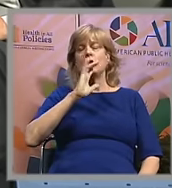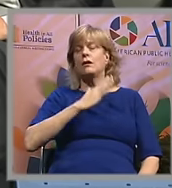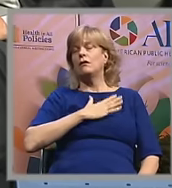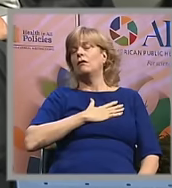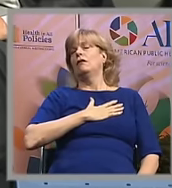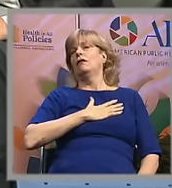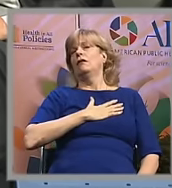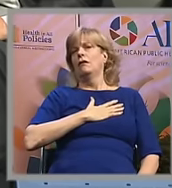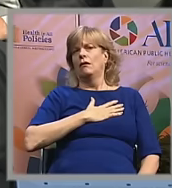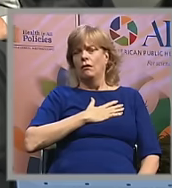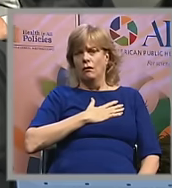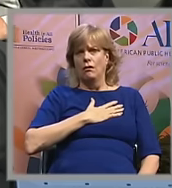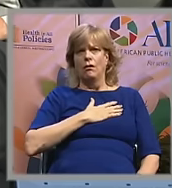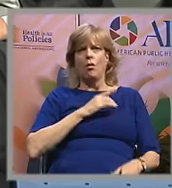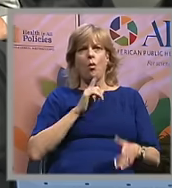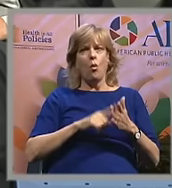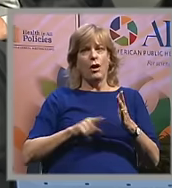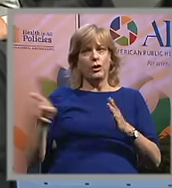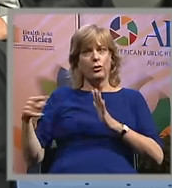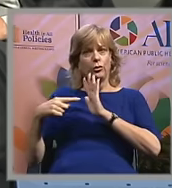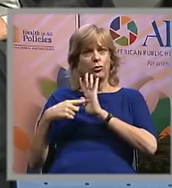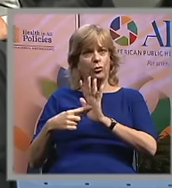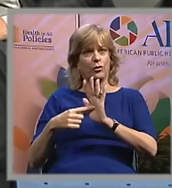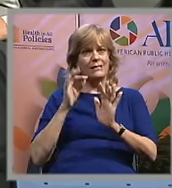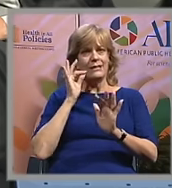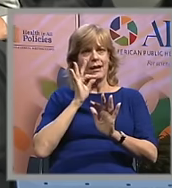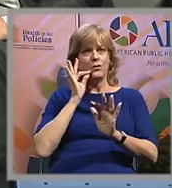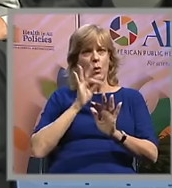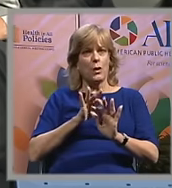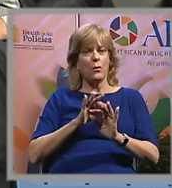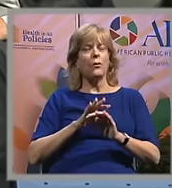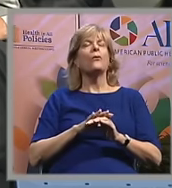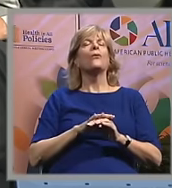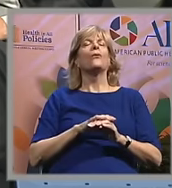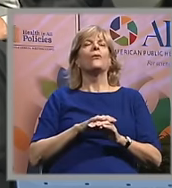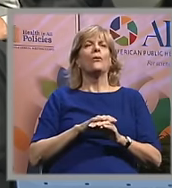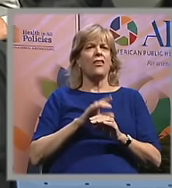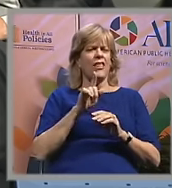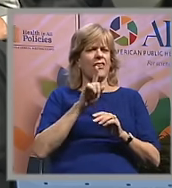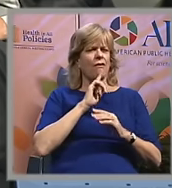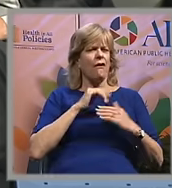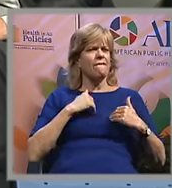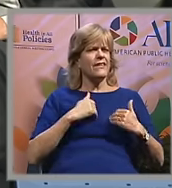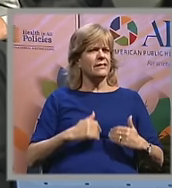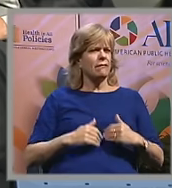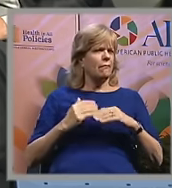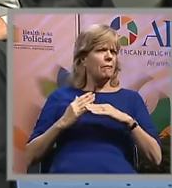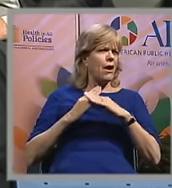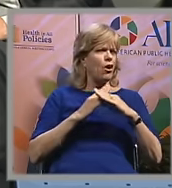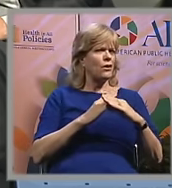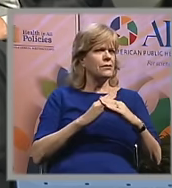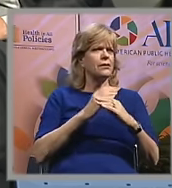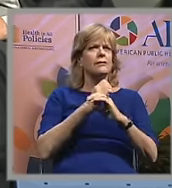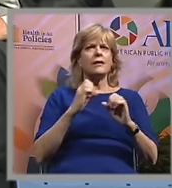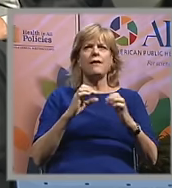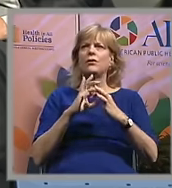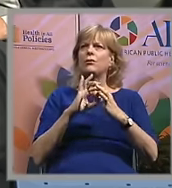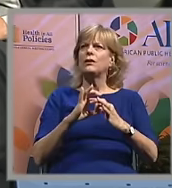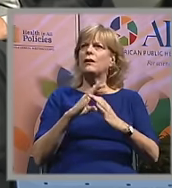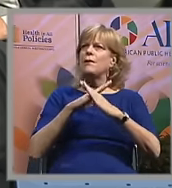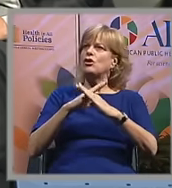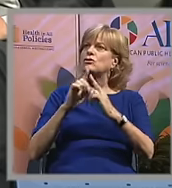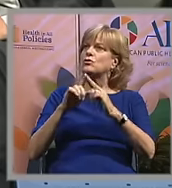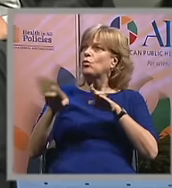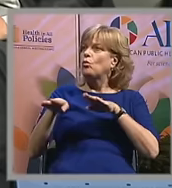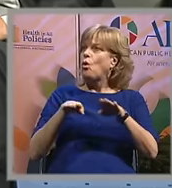to me. And I think what you uncovered in San Antonio, the fact that there are physical barriers, there are safety-related barriers